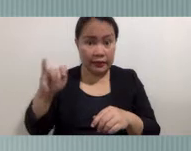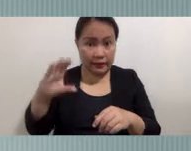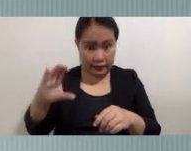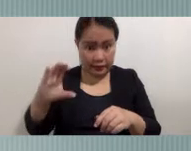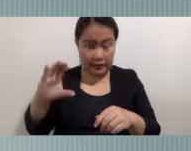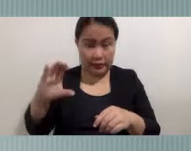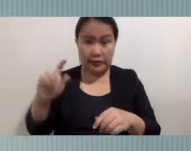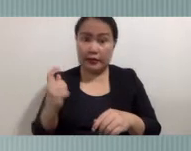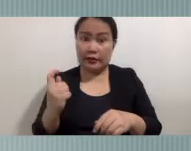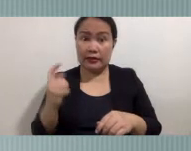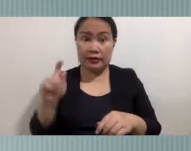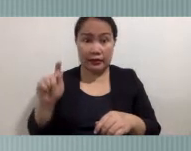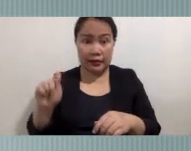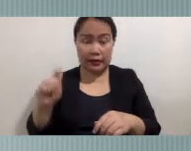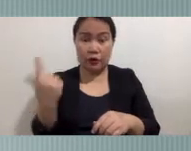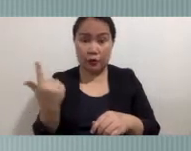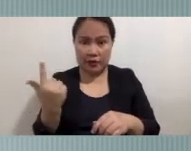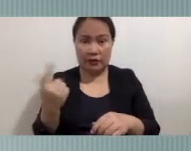trinomials.